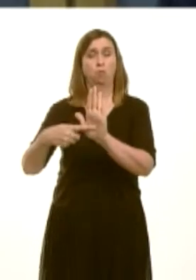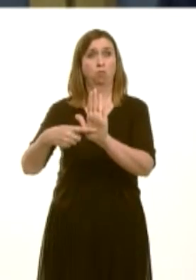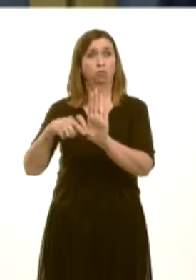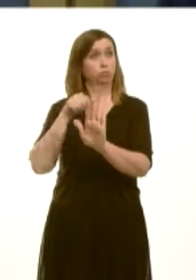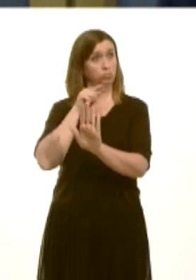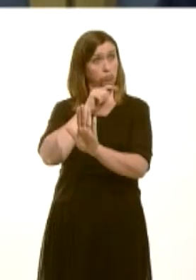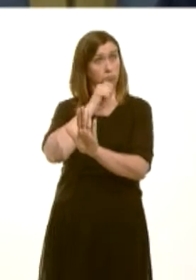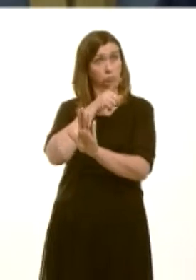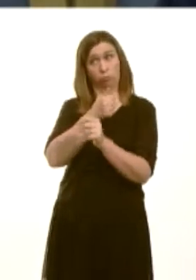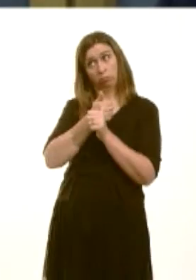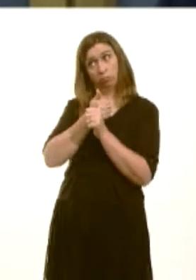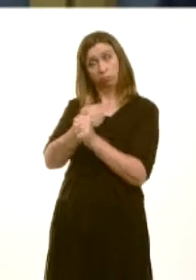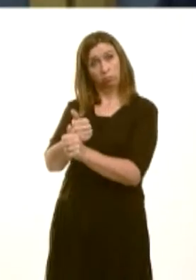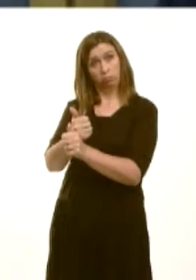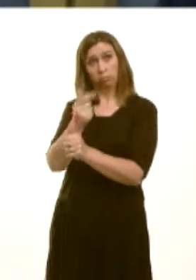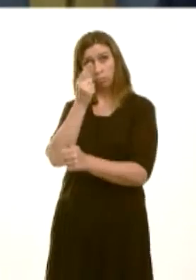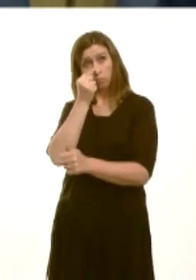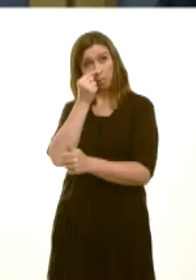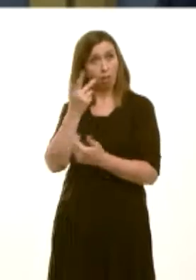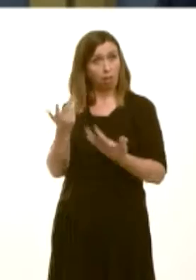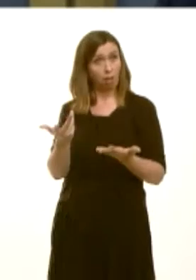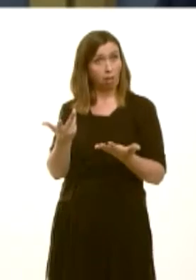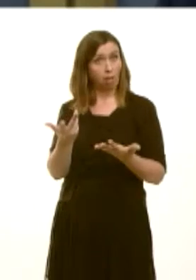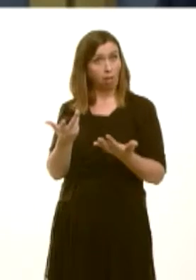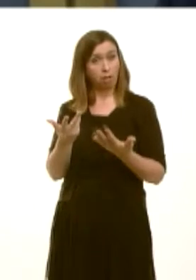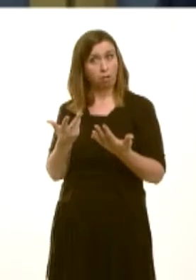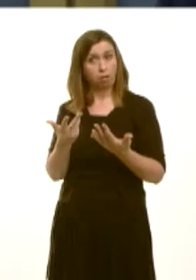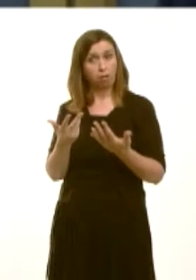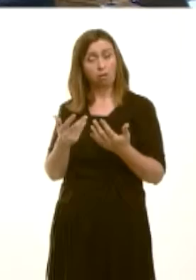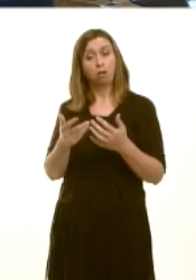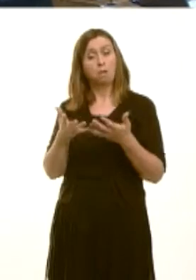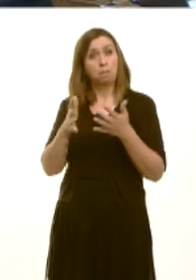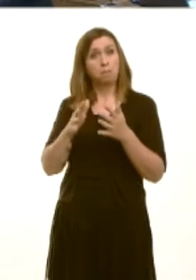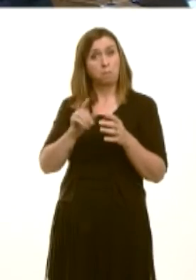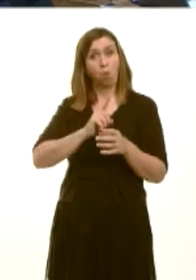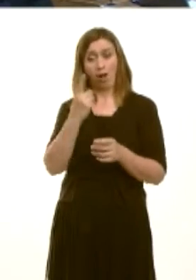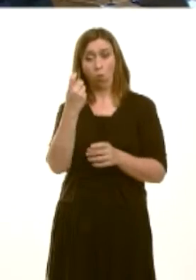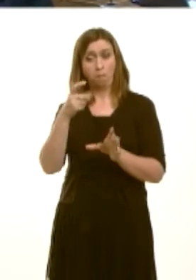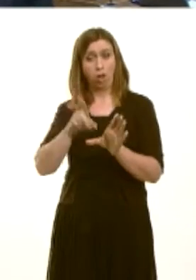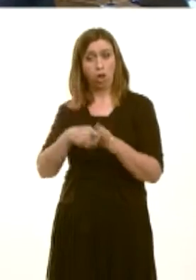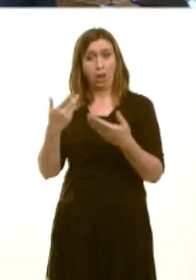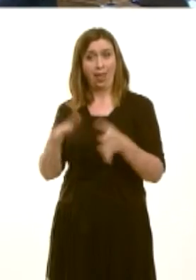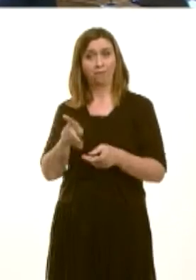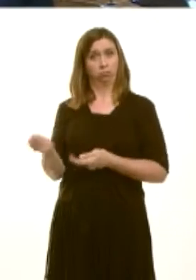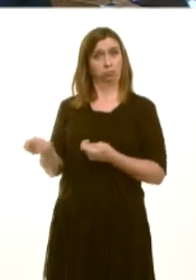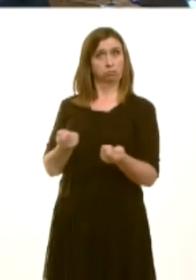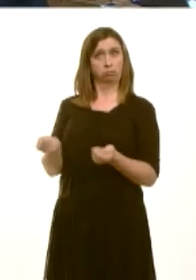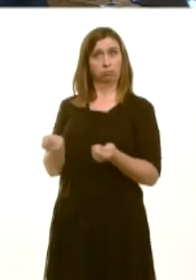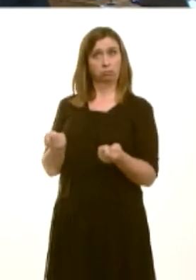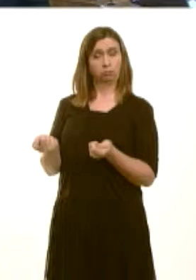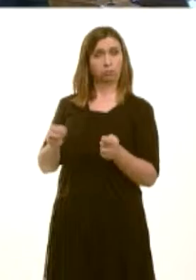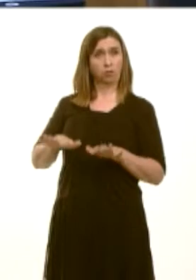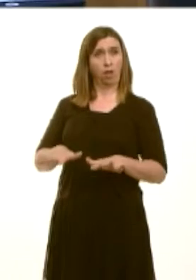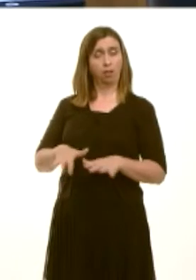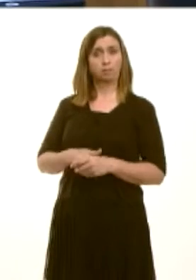along with the Minister for the Economy at the possibility of doing this over the last year of your government? Well, of course, I do know that